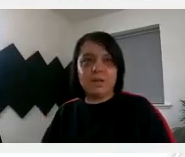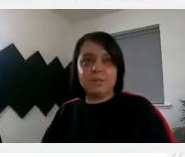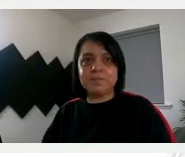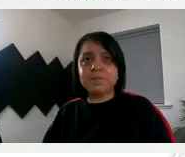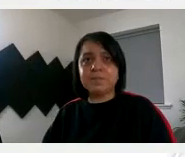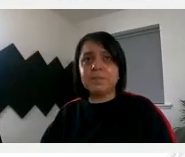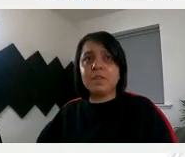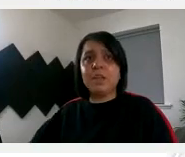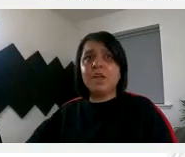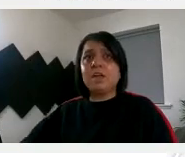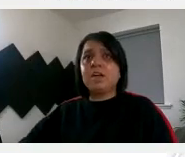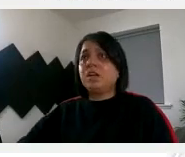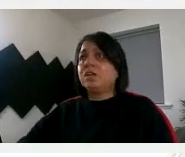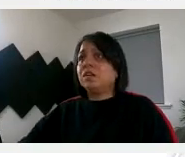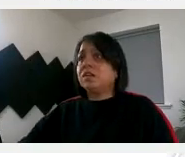okay?